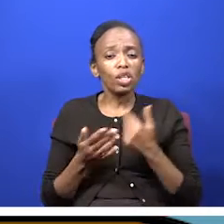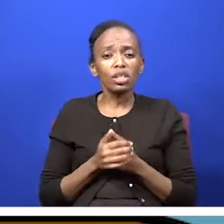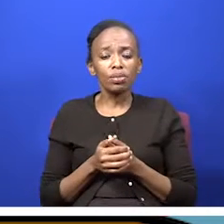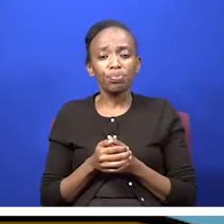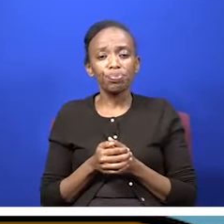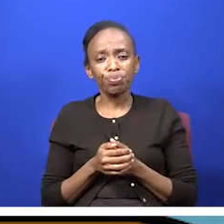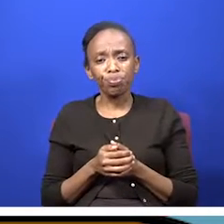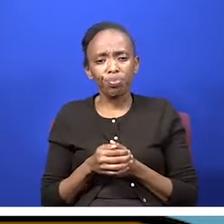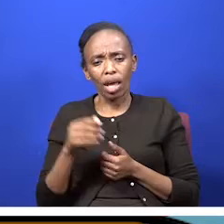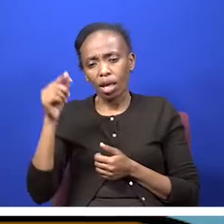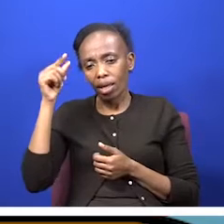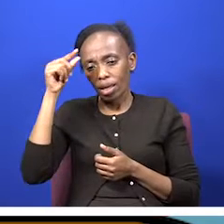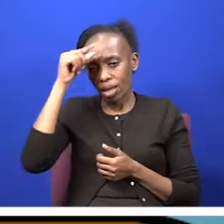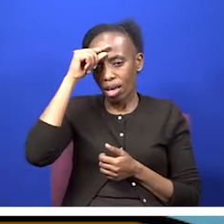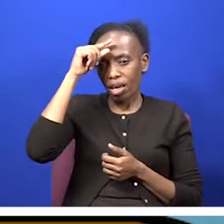government?